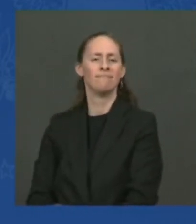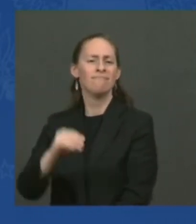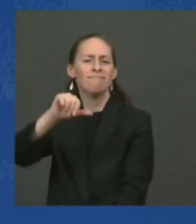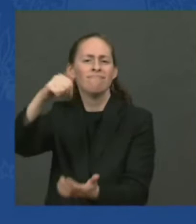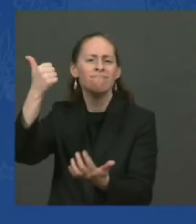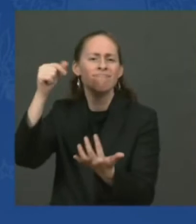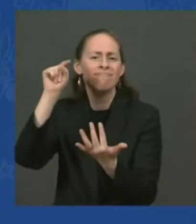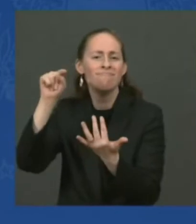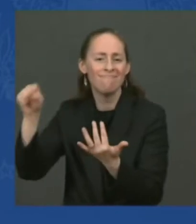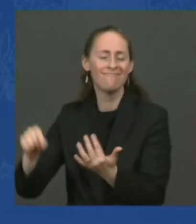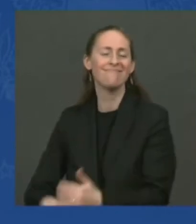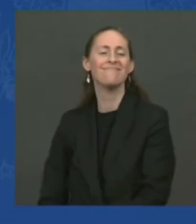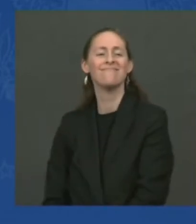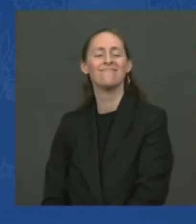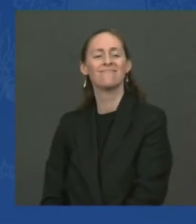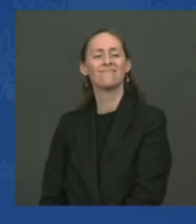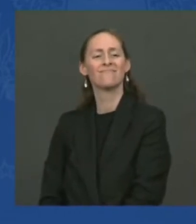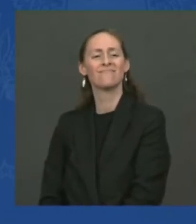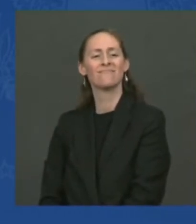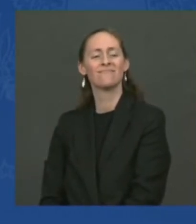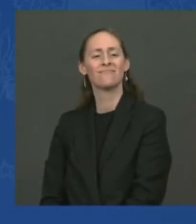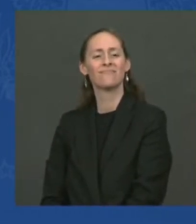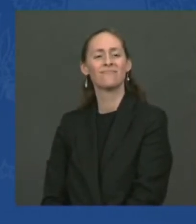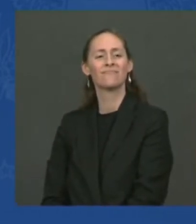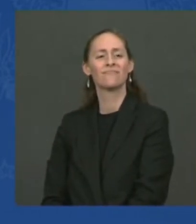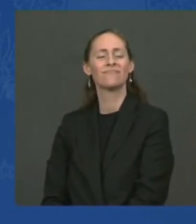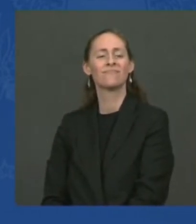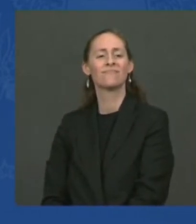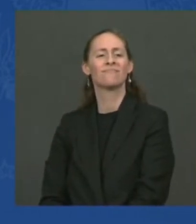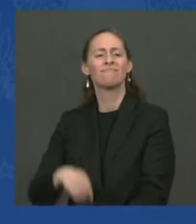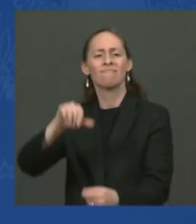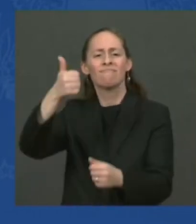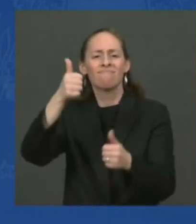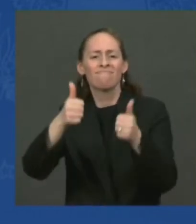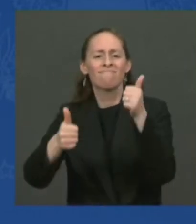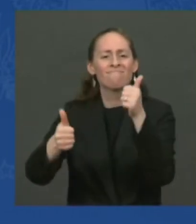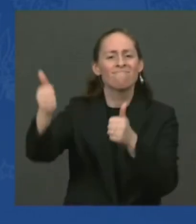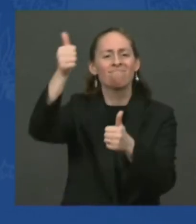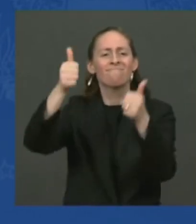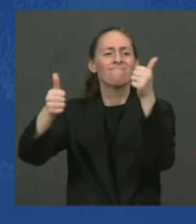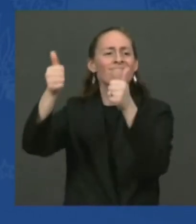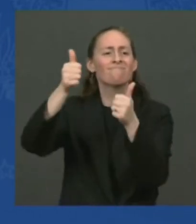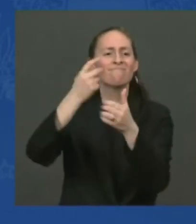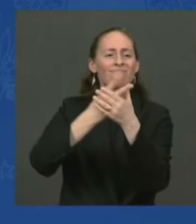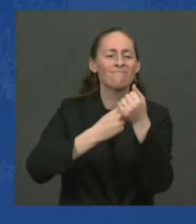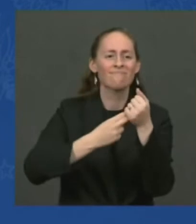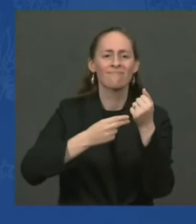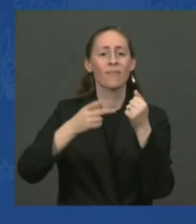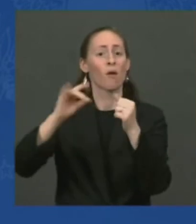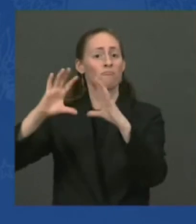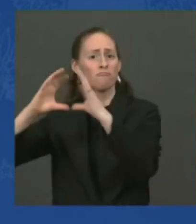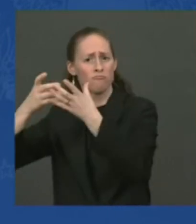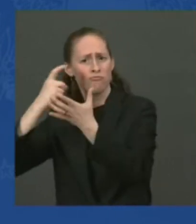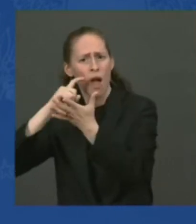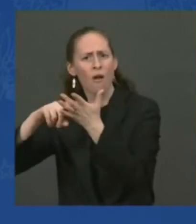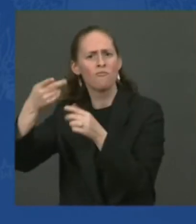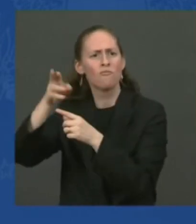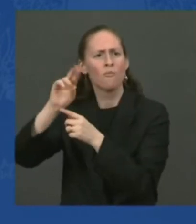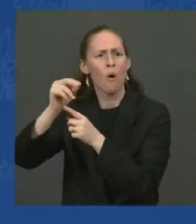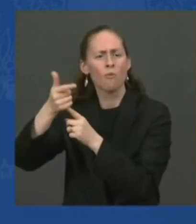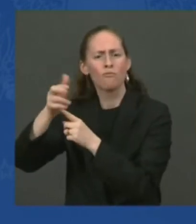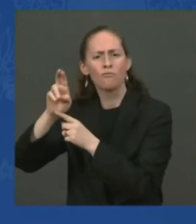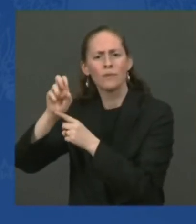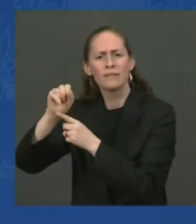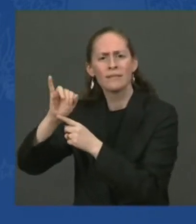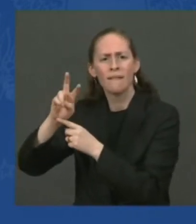Chair Pete DeFazio. Democrats and Republicans, progressives and moderates, I'd like to pause and ask all the committee chairs and